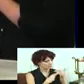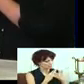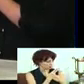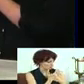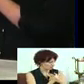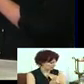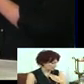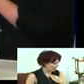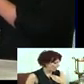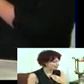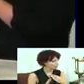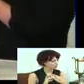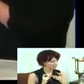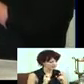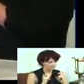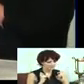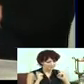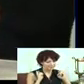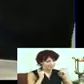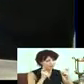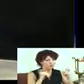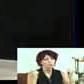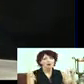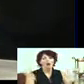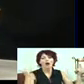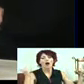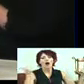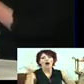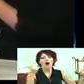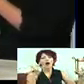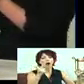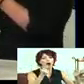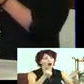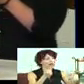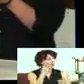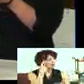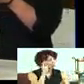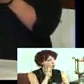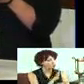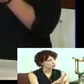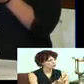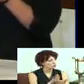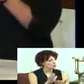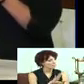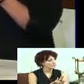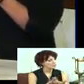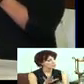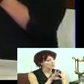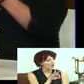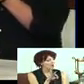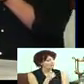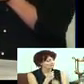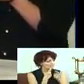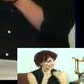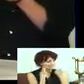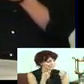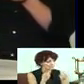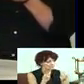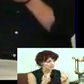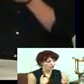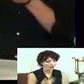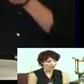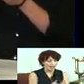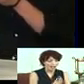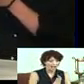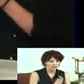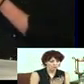that is given for all, for the remission of sins. All I ask is that you do